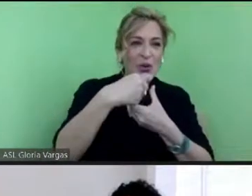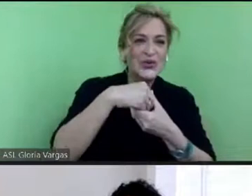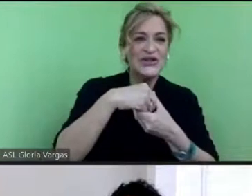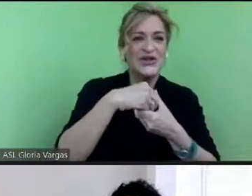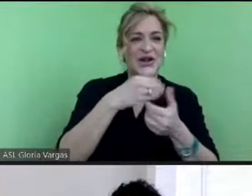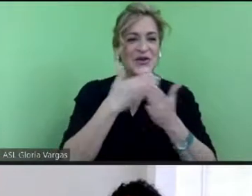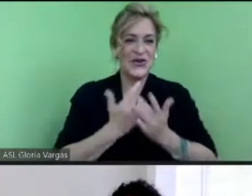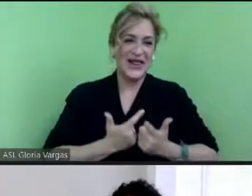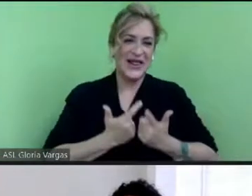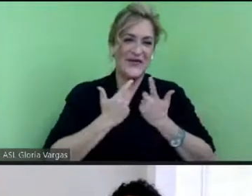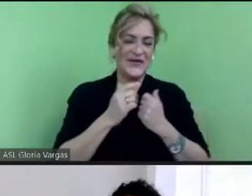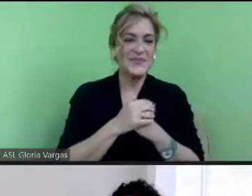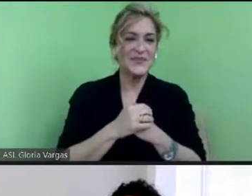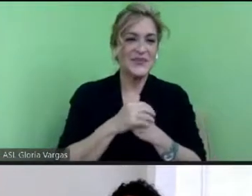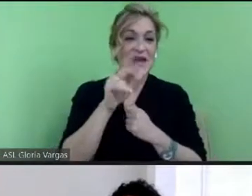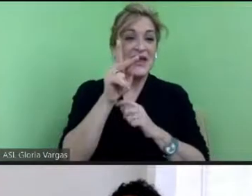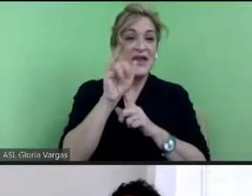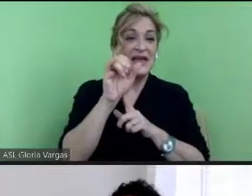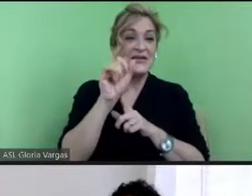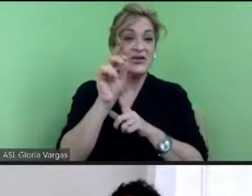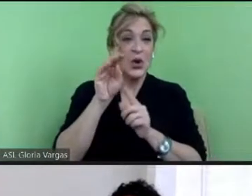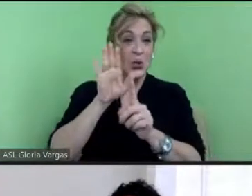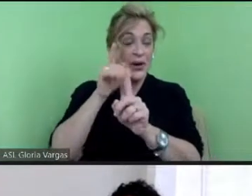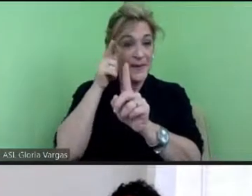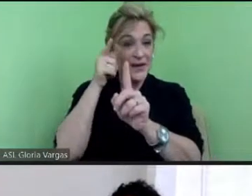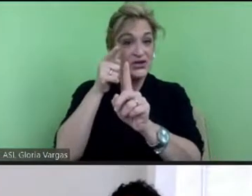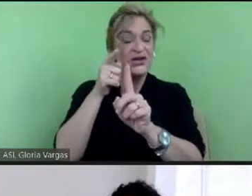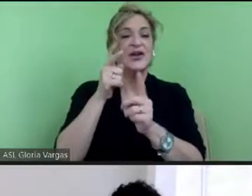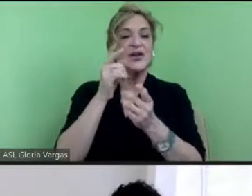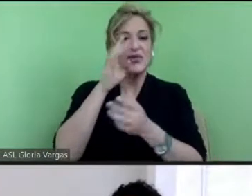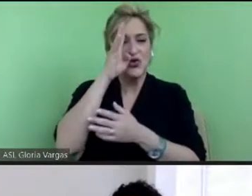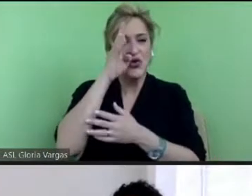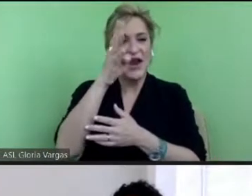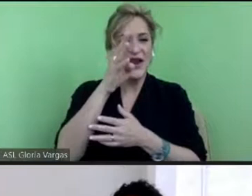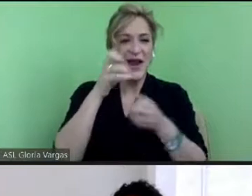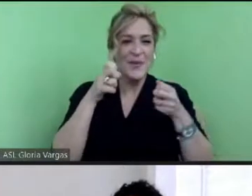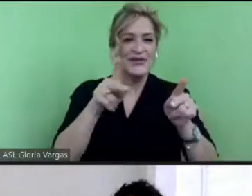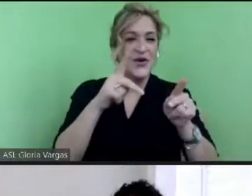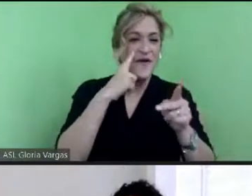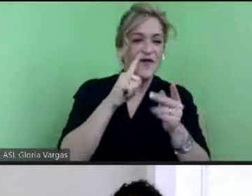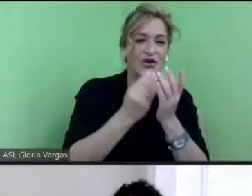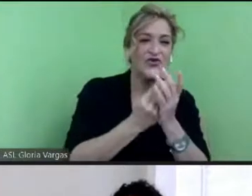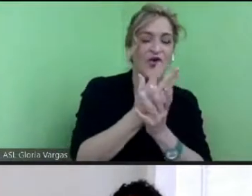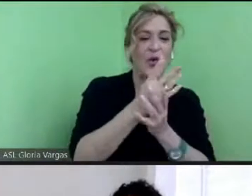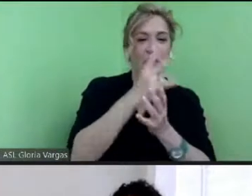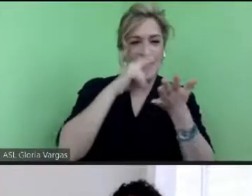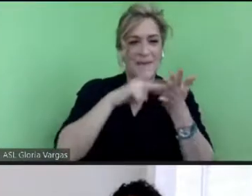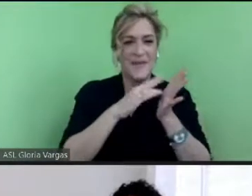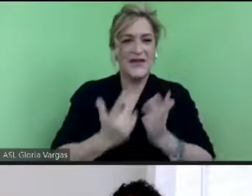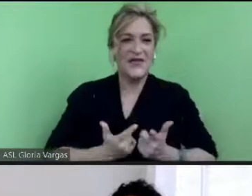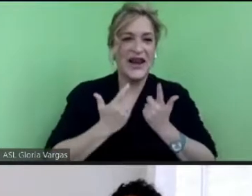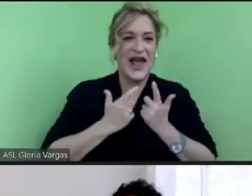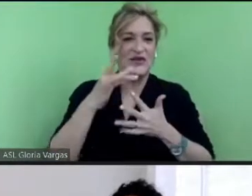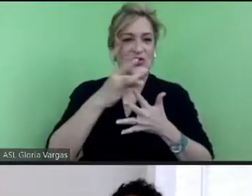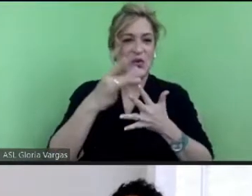life. Keystone mission is creating opportunities for growth and meaningful life choices that all people